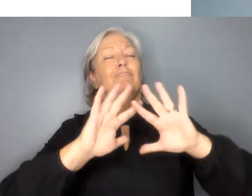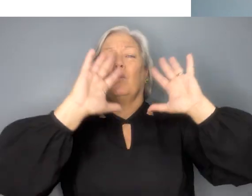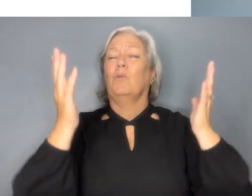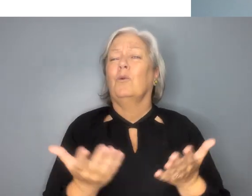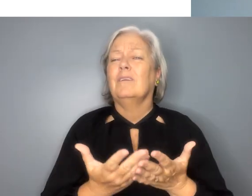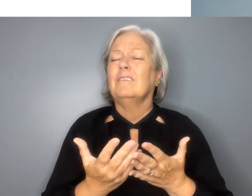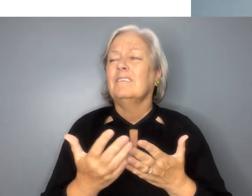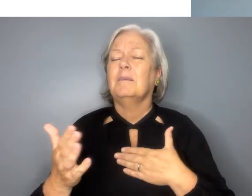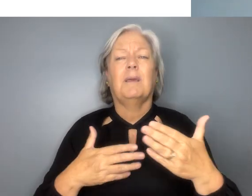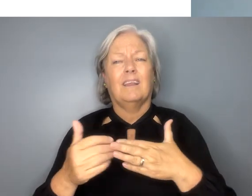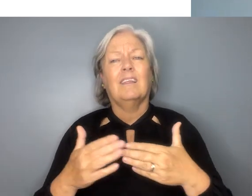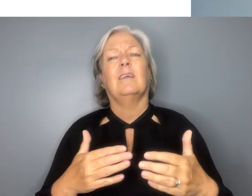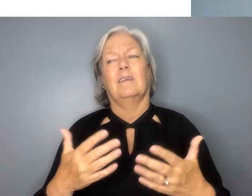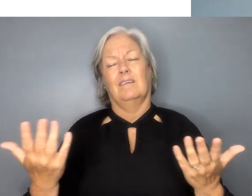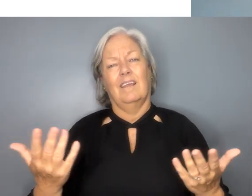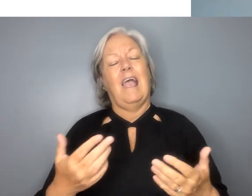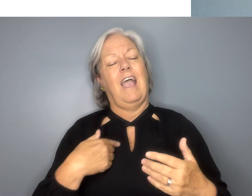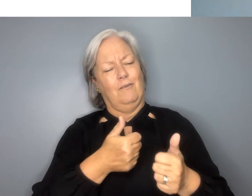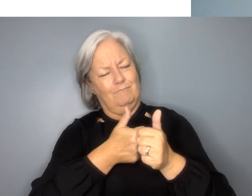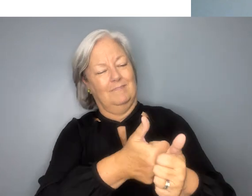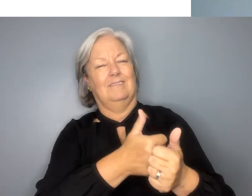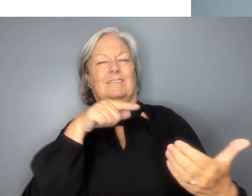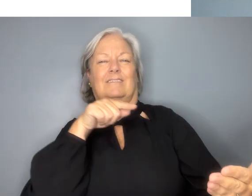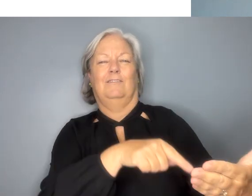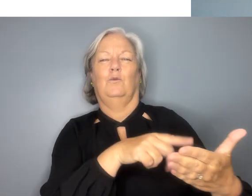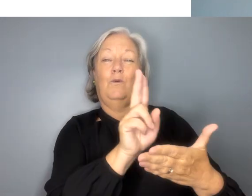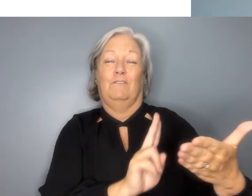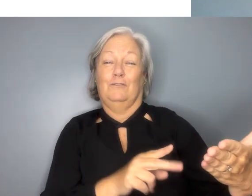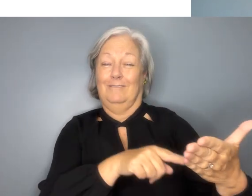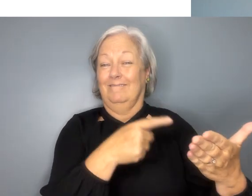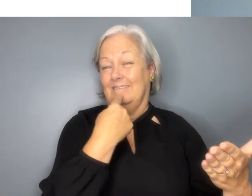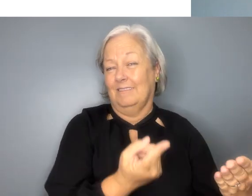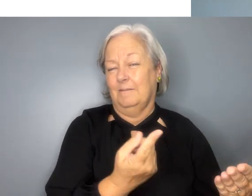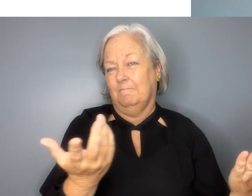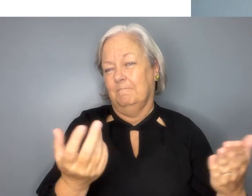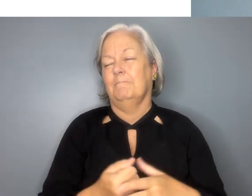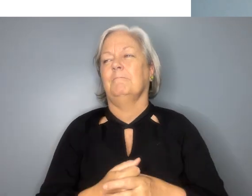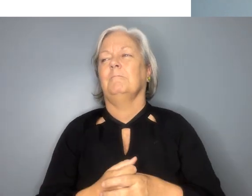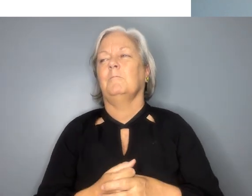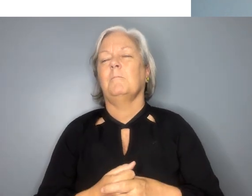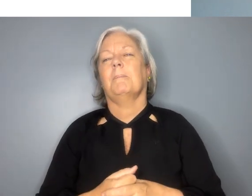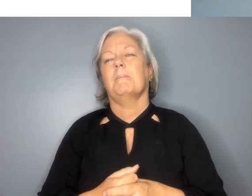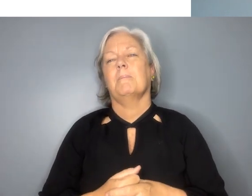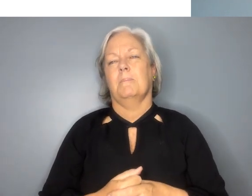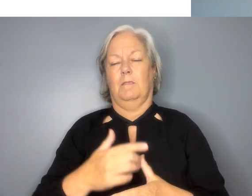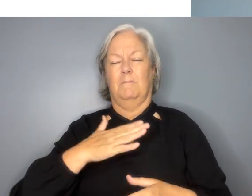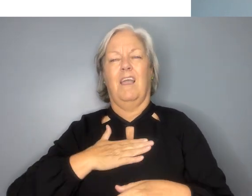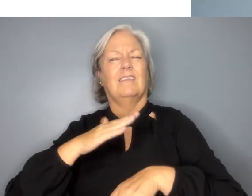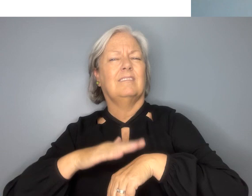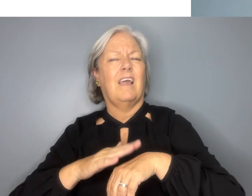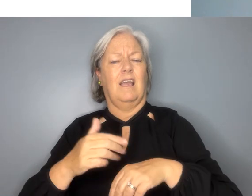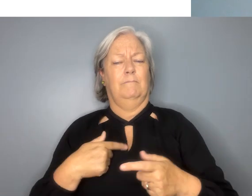big one, I guess, is to really recommit to the convention and all of its comments. But insofar as both is my